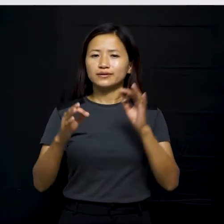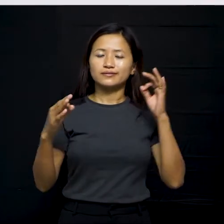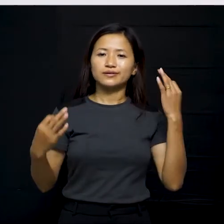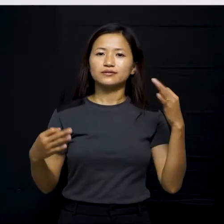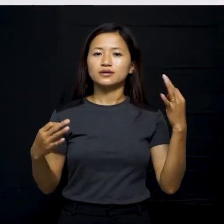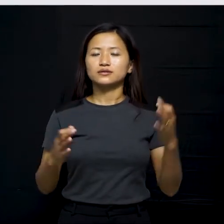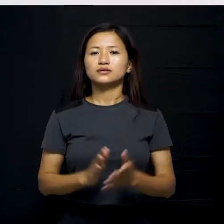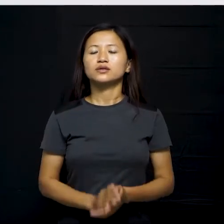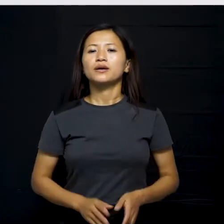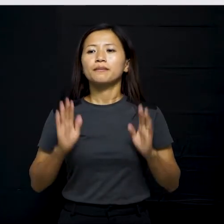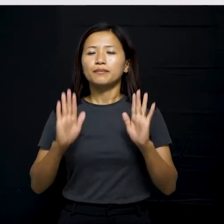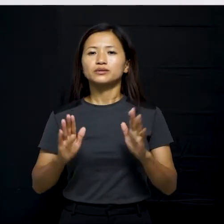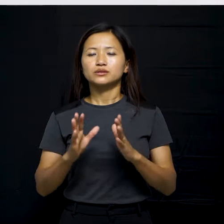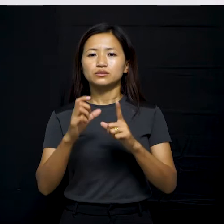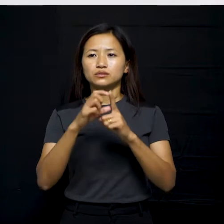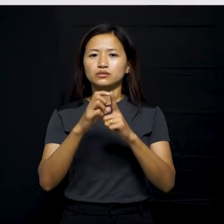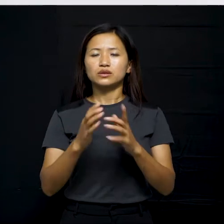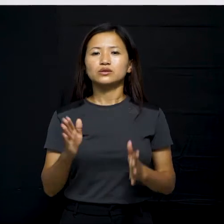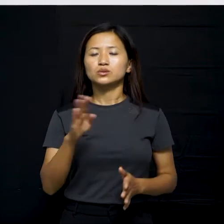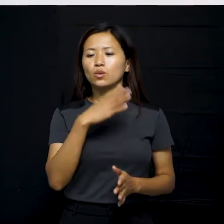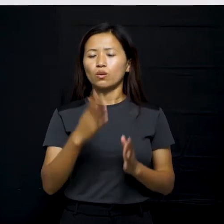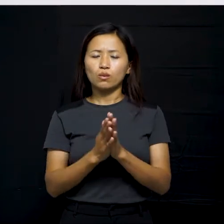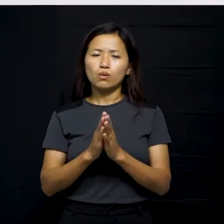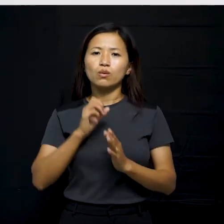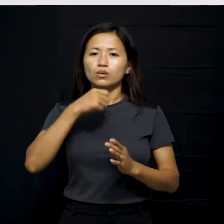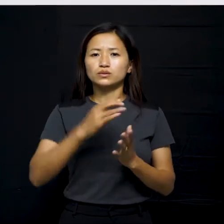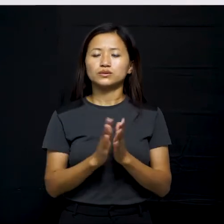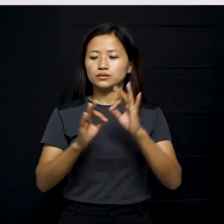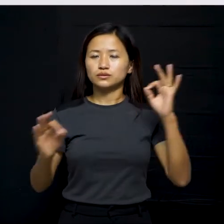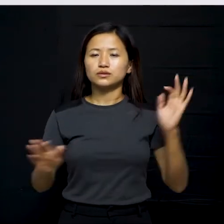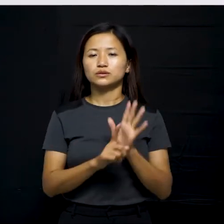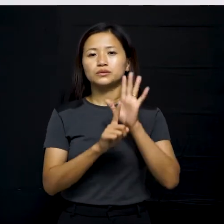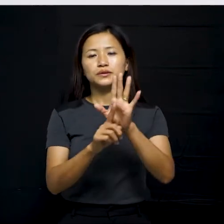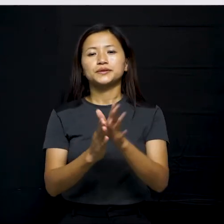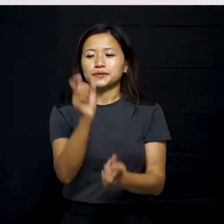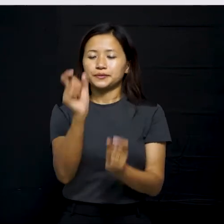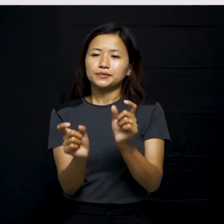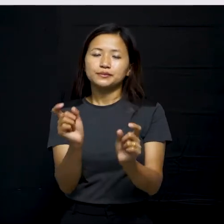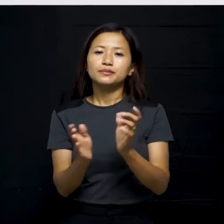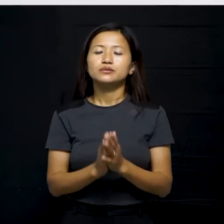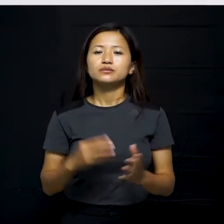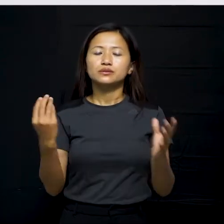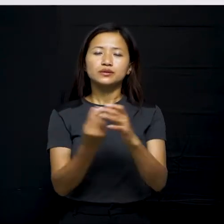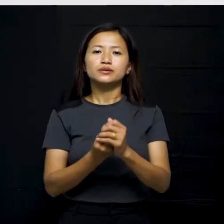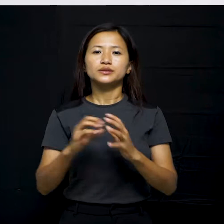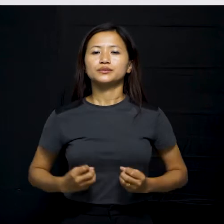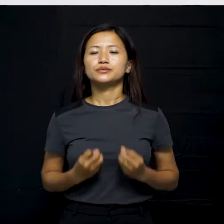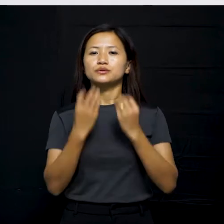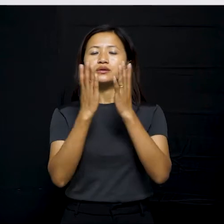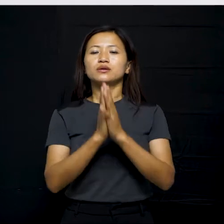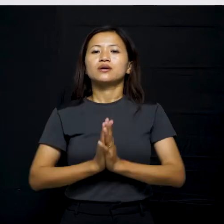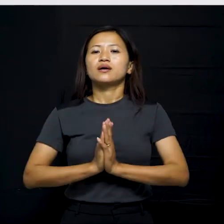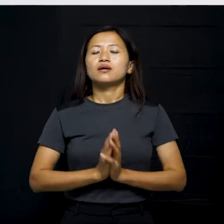some dramas where they bring out the old stories and show it to the people, and together they enjoy and learn